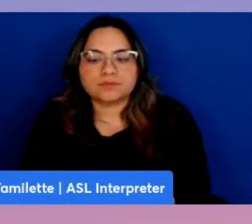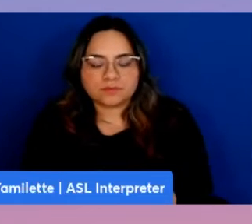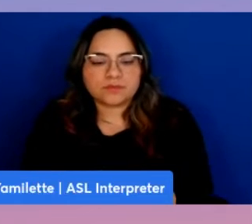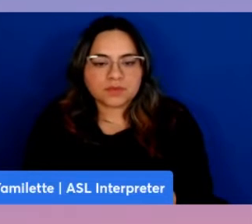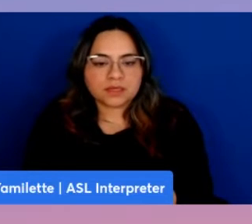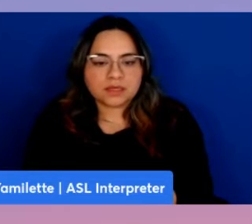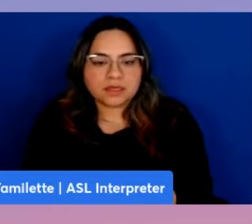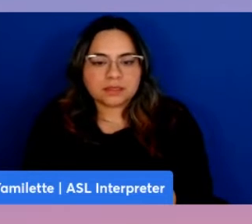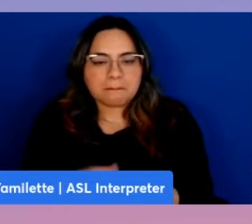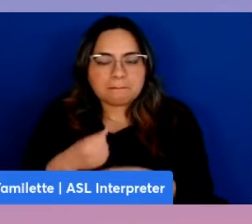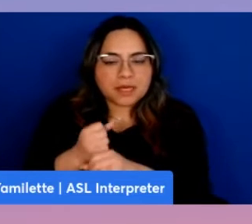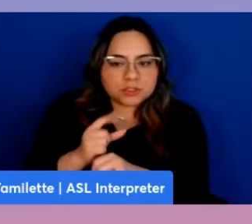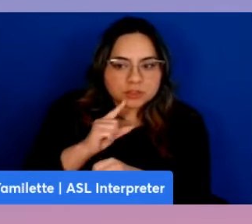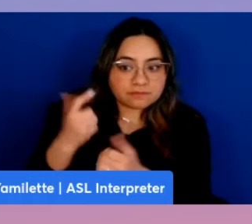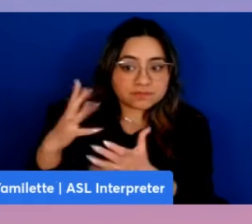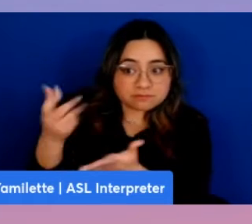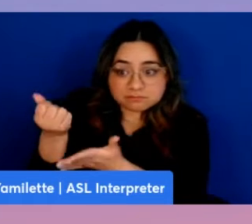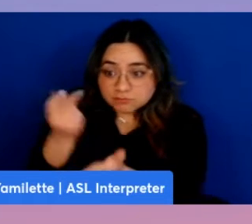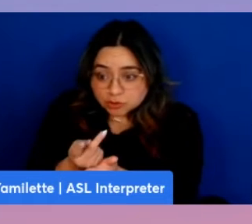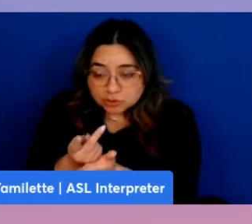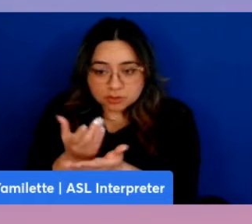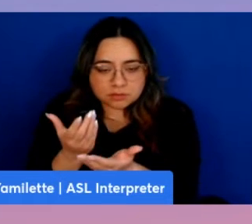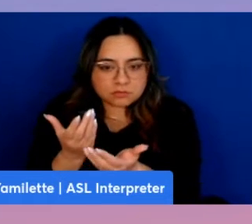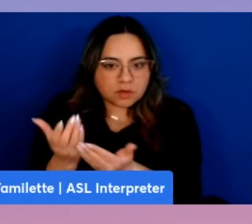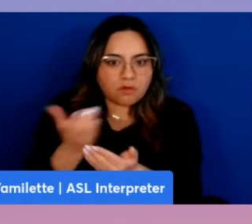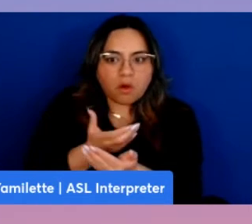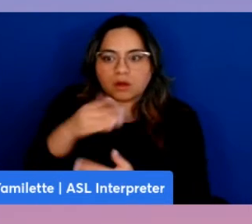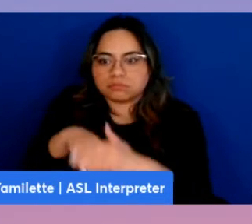they get approved before we merge into production.